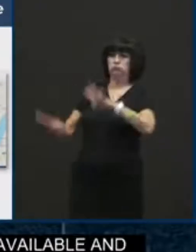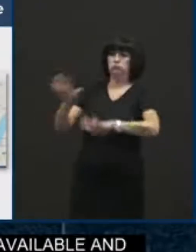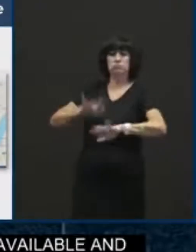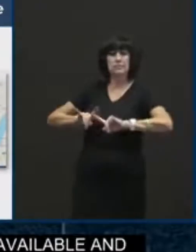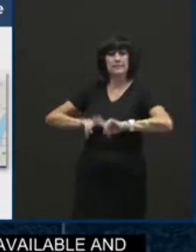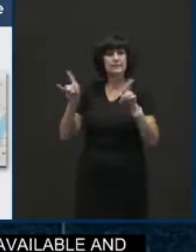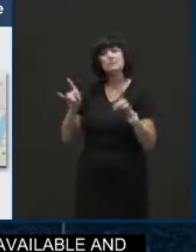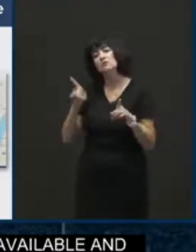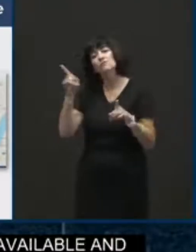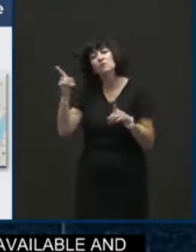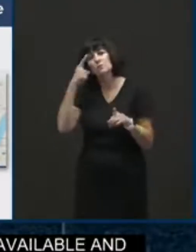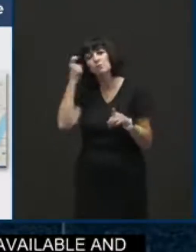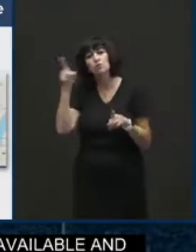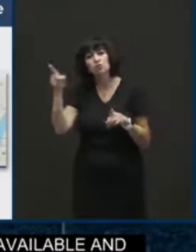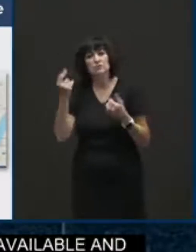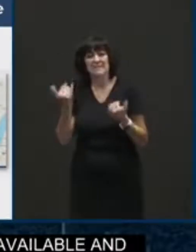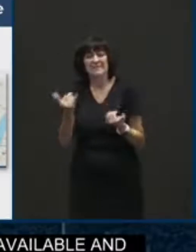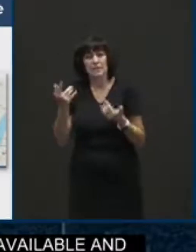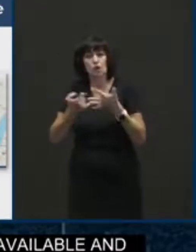be a more visually,